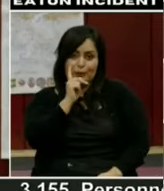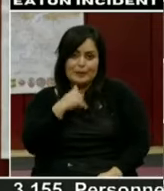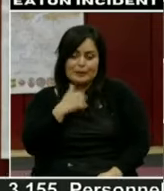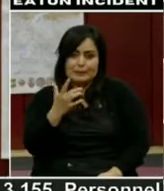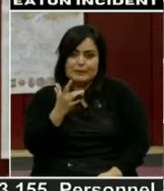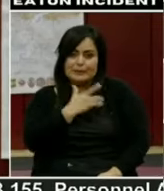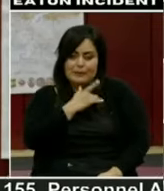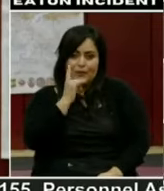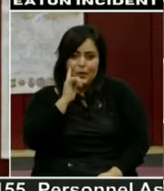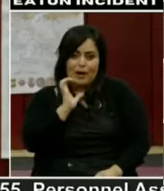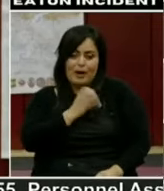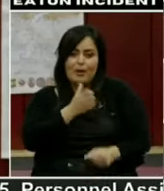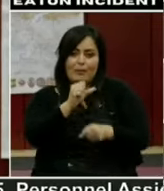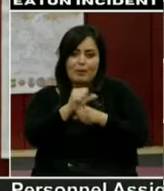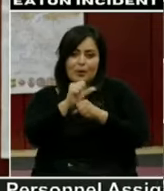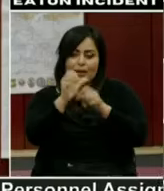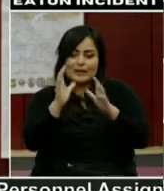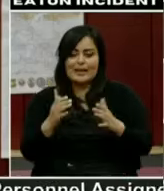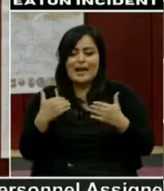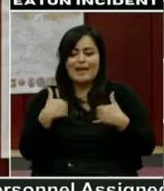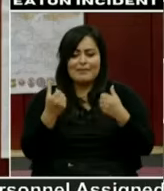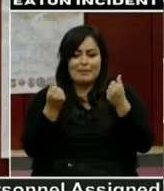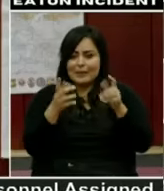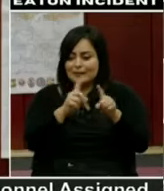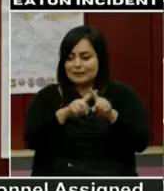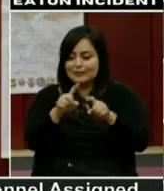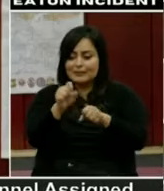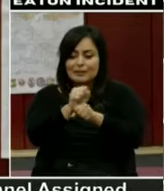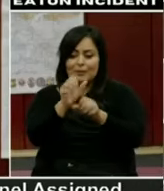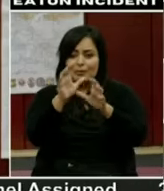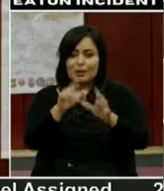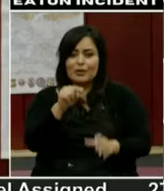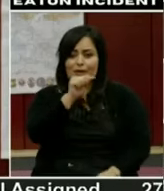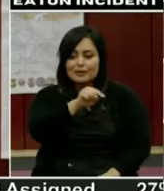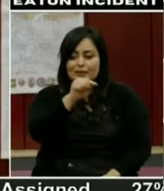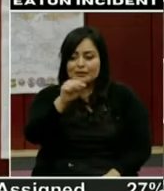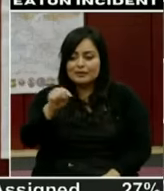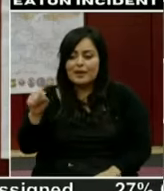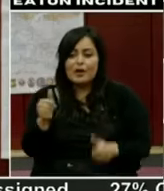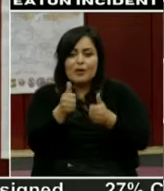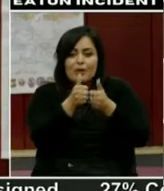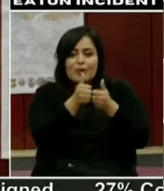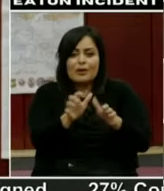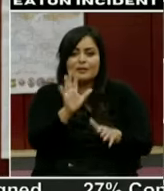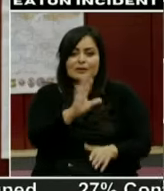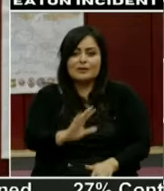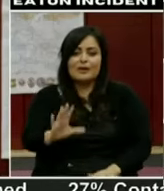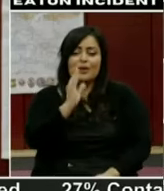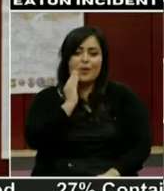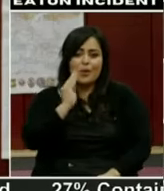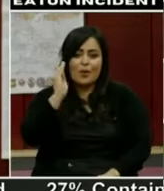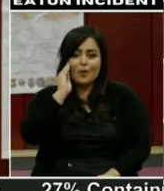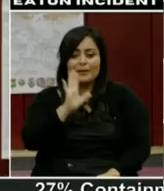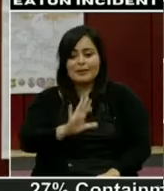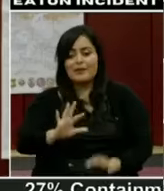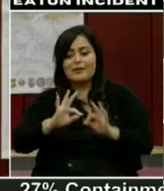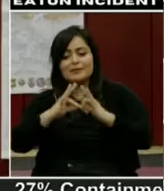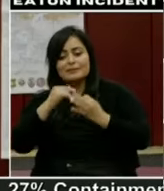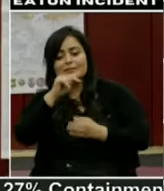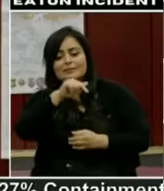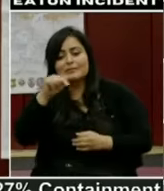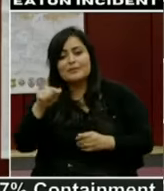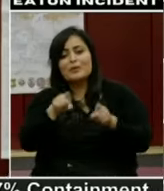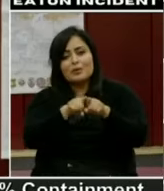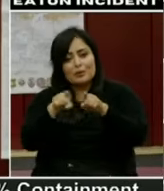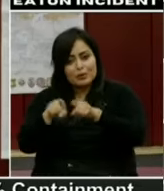employees. We have numerous employees who have lost their homes as well as loved ones who have lost their homes, and they're still